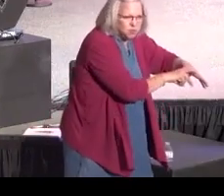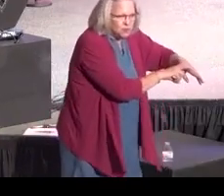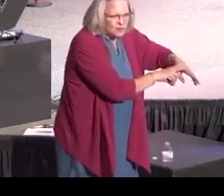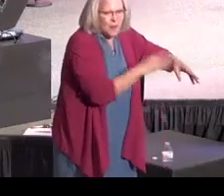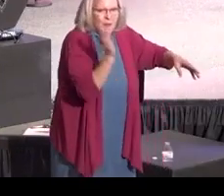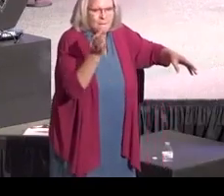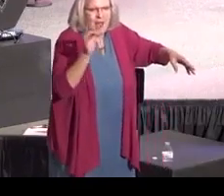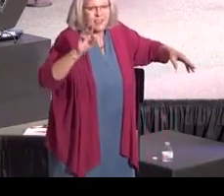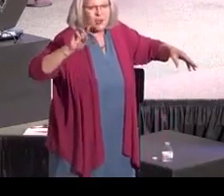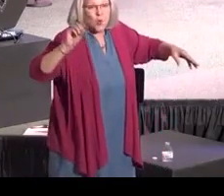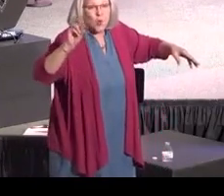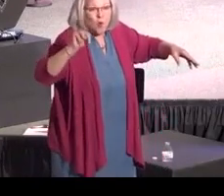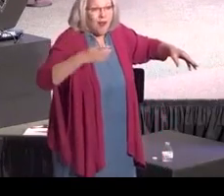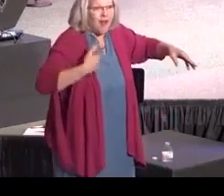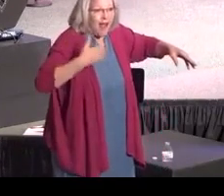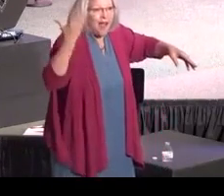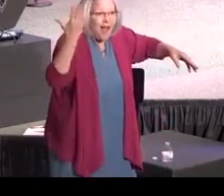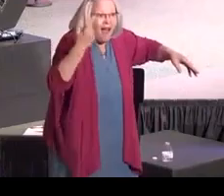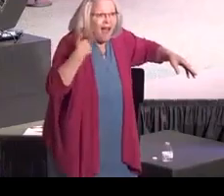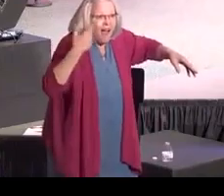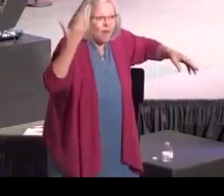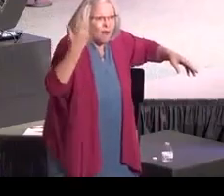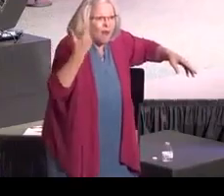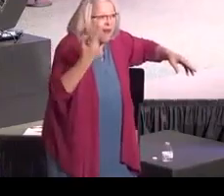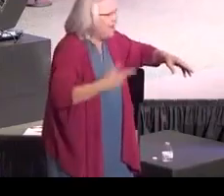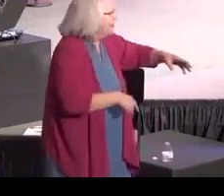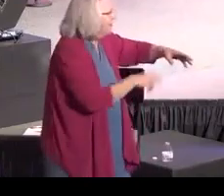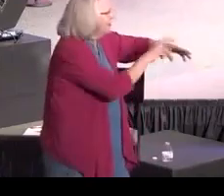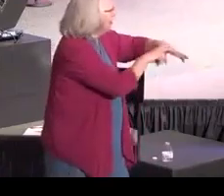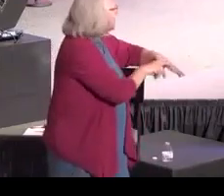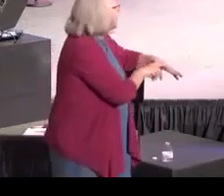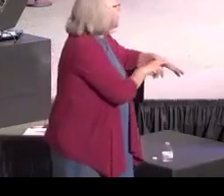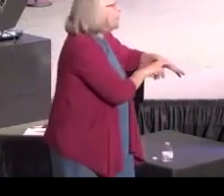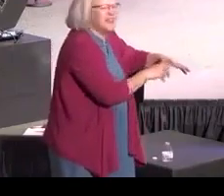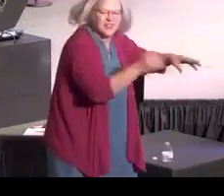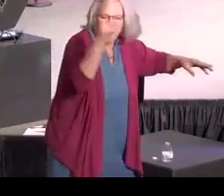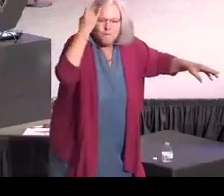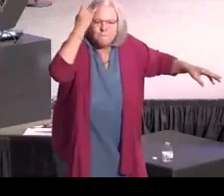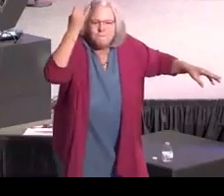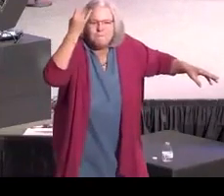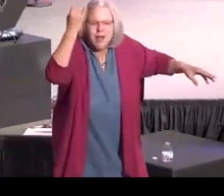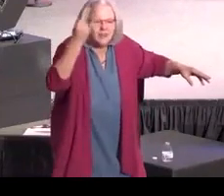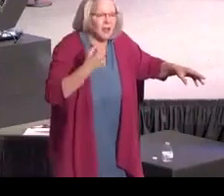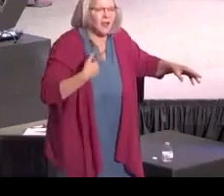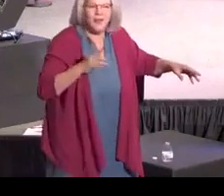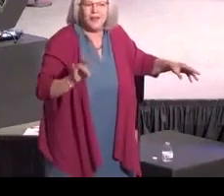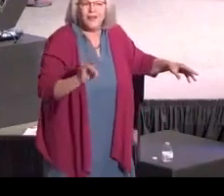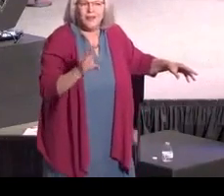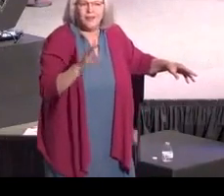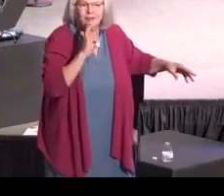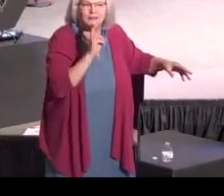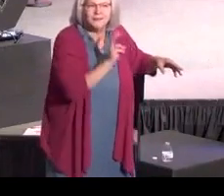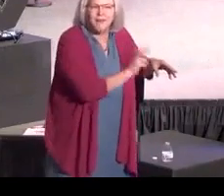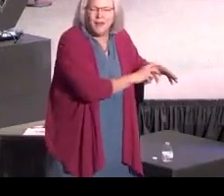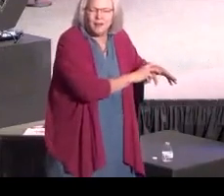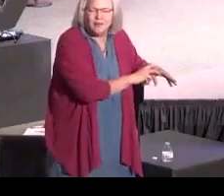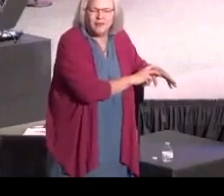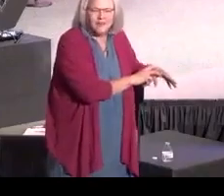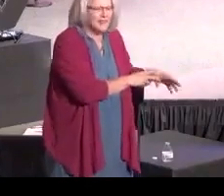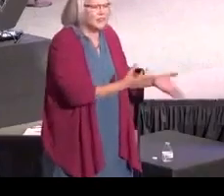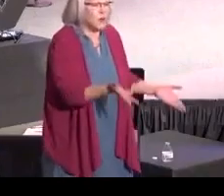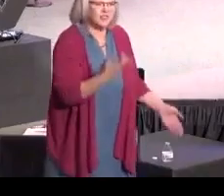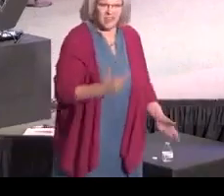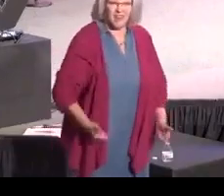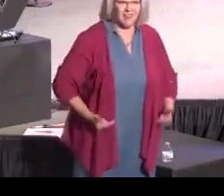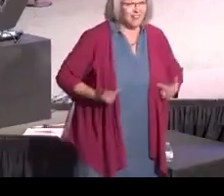guessed? He said, I have one. He sent me a picture, and here it is. So you can imagine, and I hate snakes. Somebody said, why don't you get a